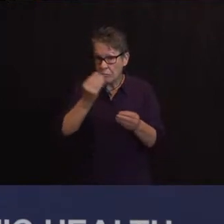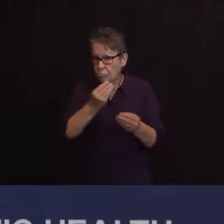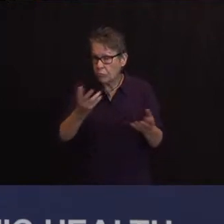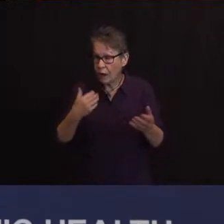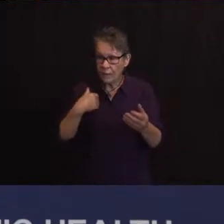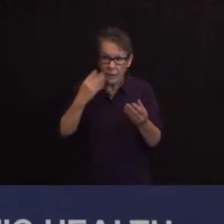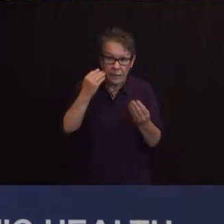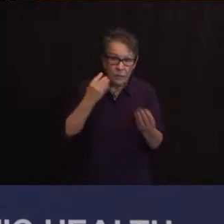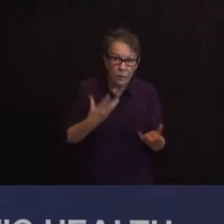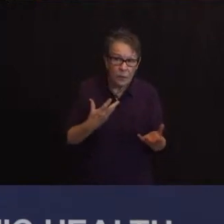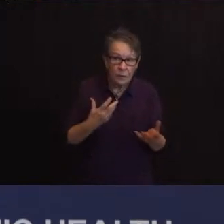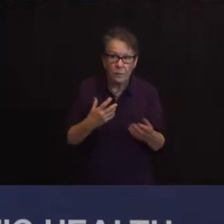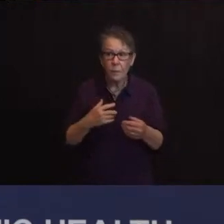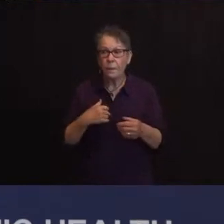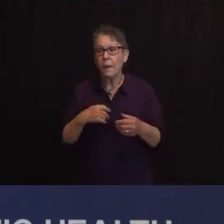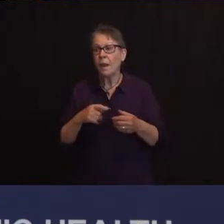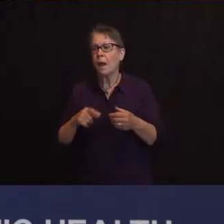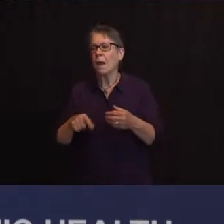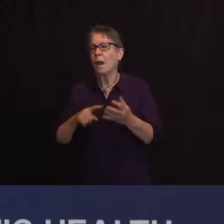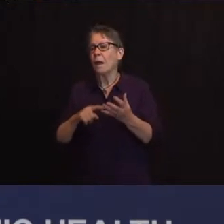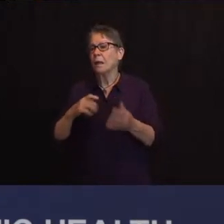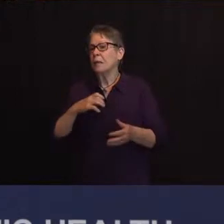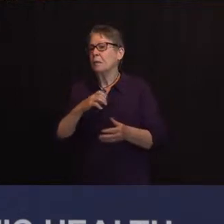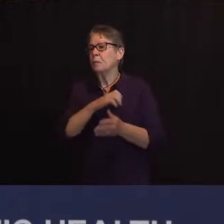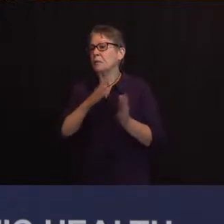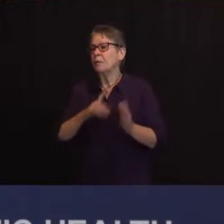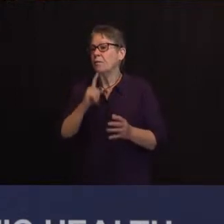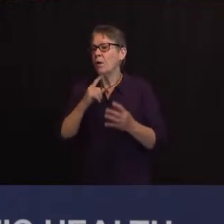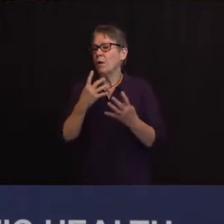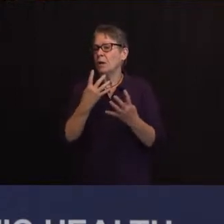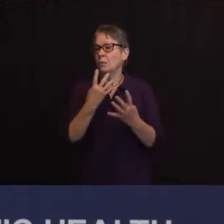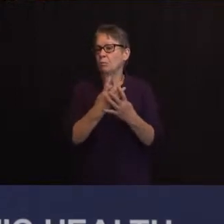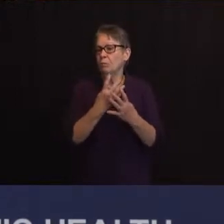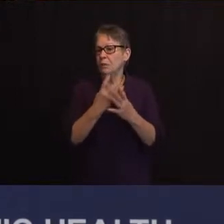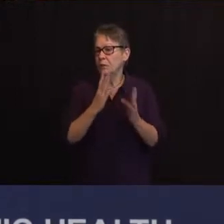should retain his job given his comments and answers during last week's hearing?